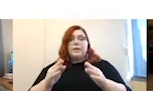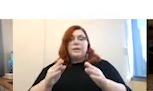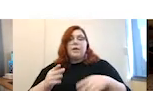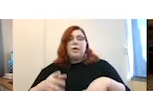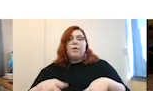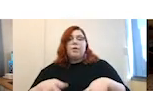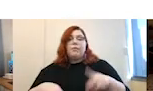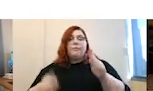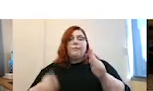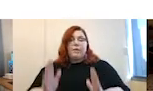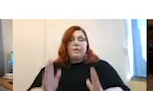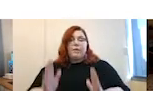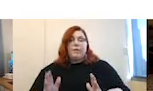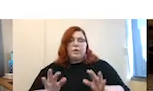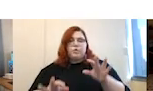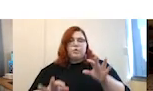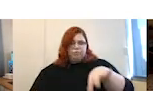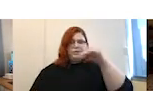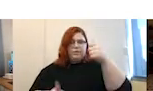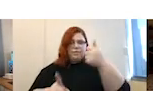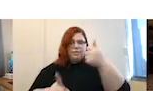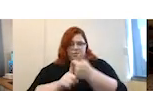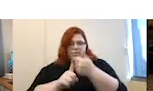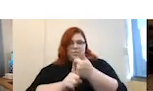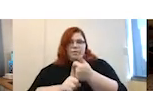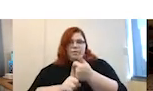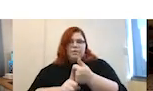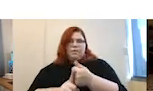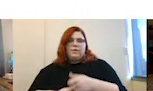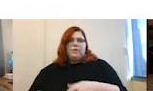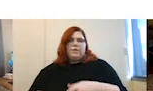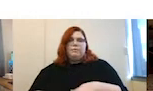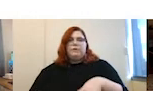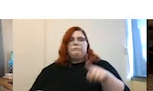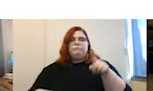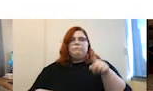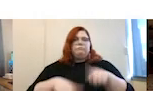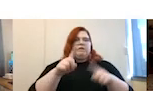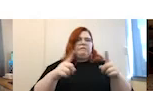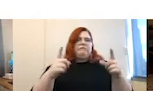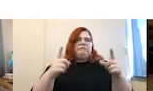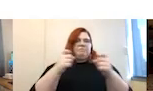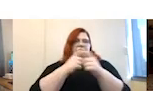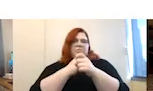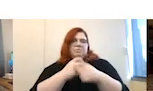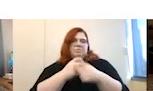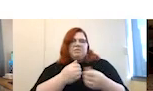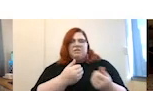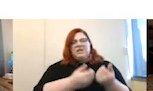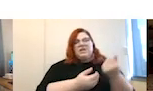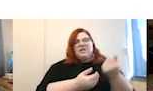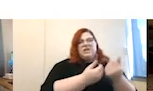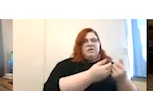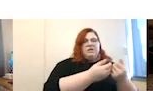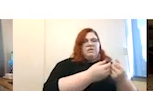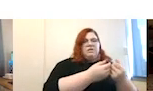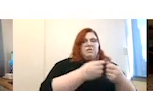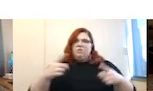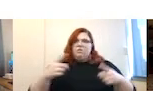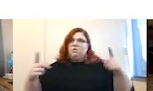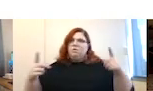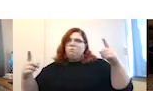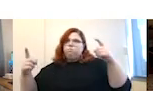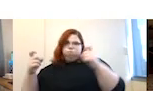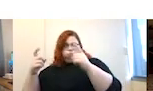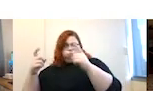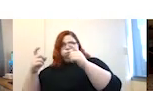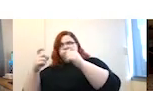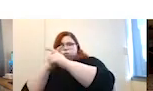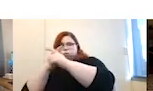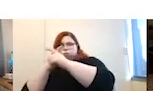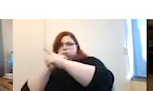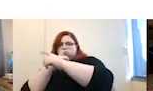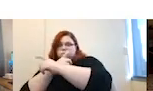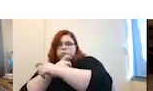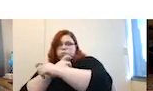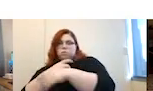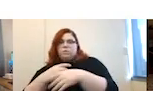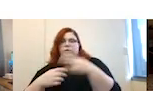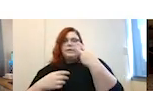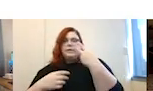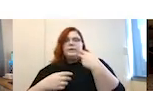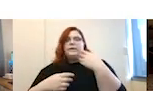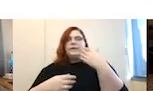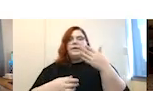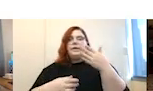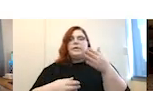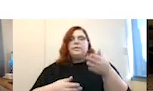have varying levels of narrative complexity. So you can have interactive fiction, as we'll see in a little bit with the yellow spectrum. You can